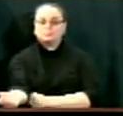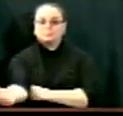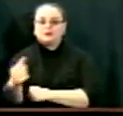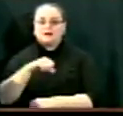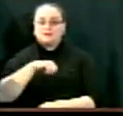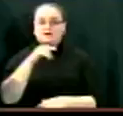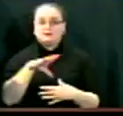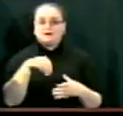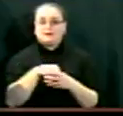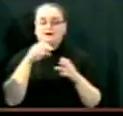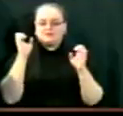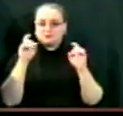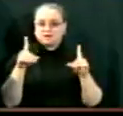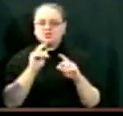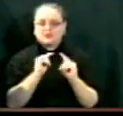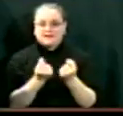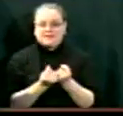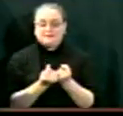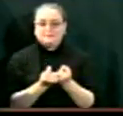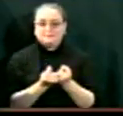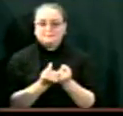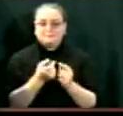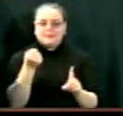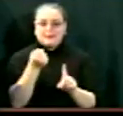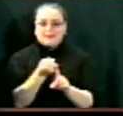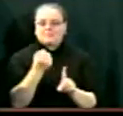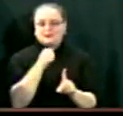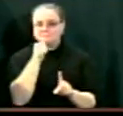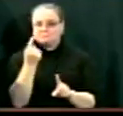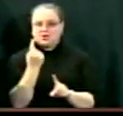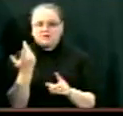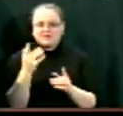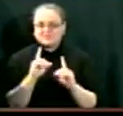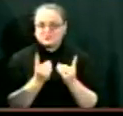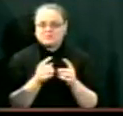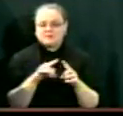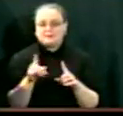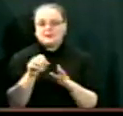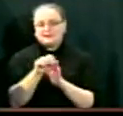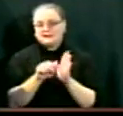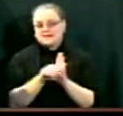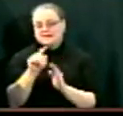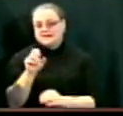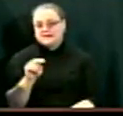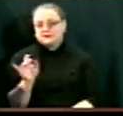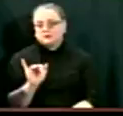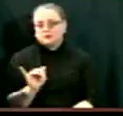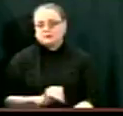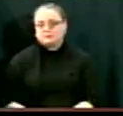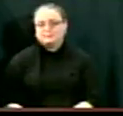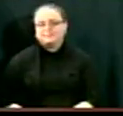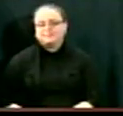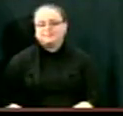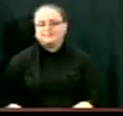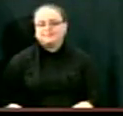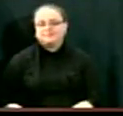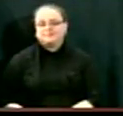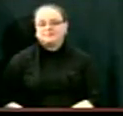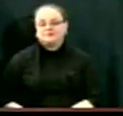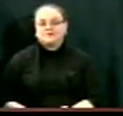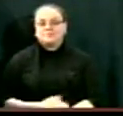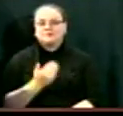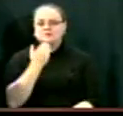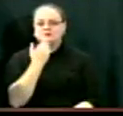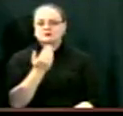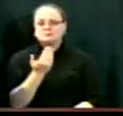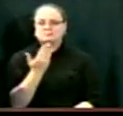a part of the education team that impacts not only this district, but the state of Tennessee. But it's been a good